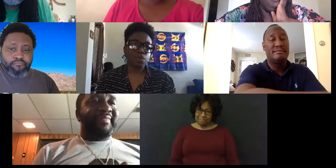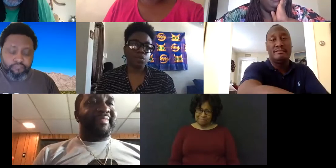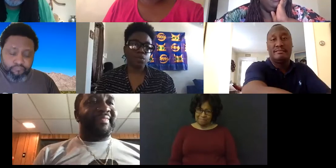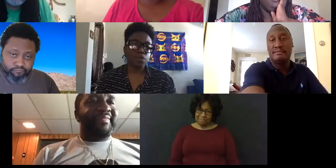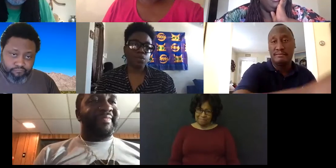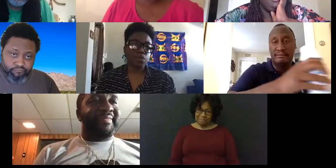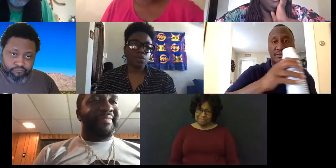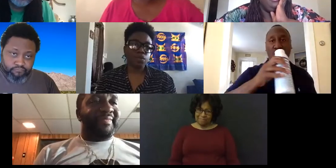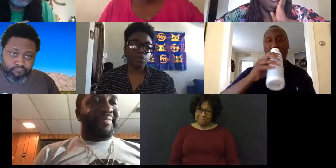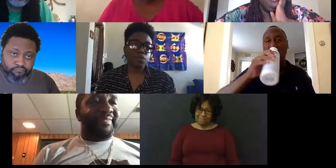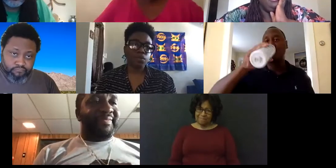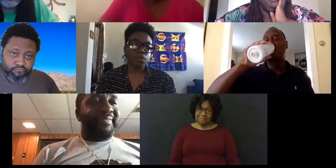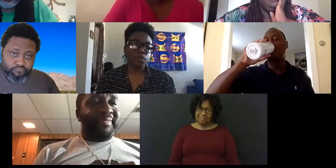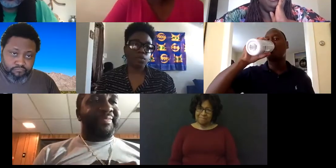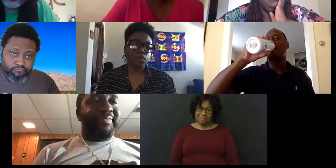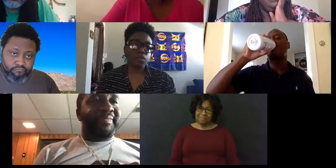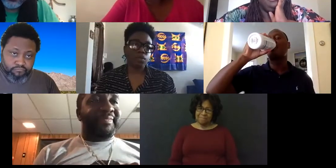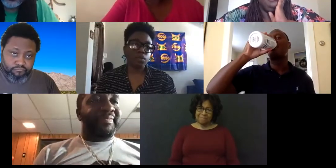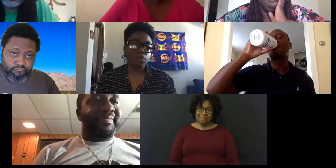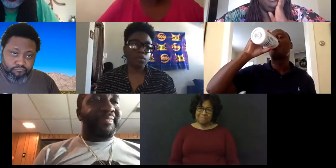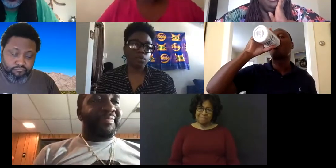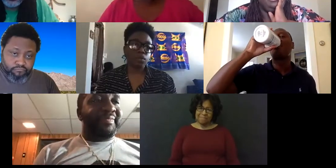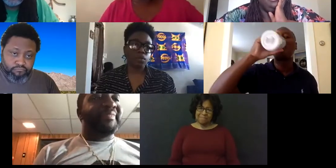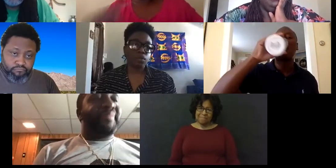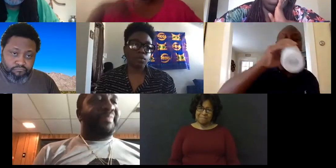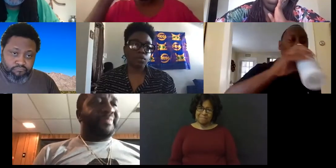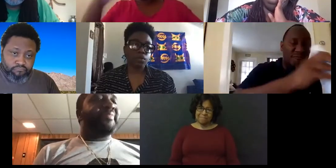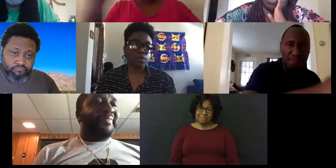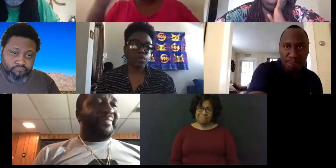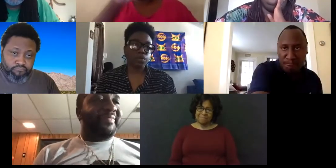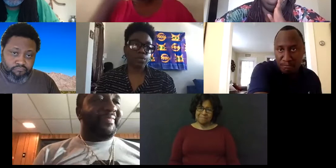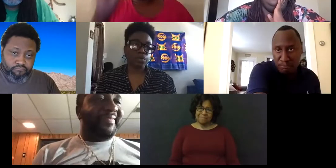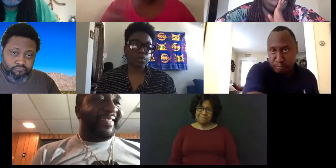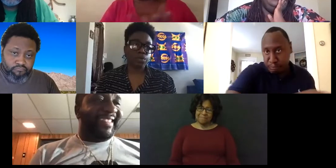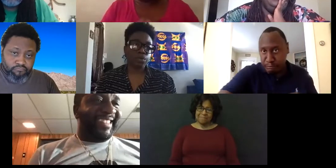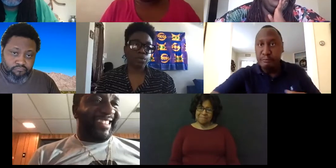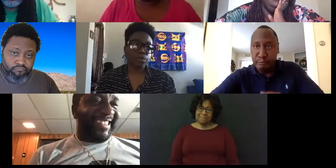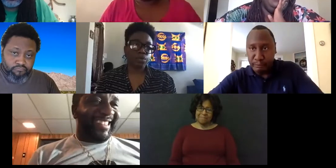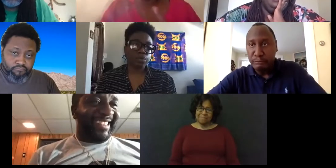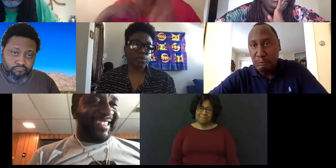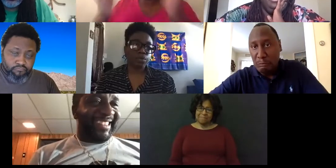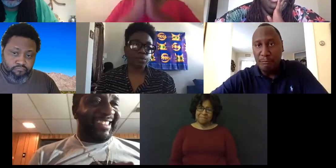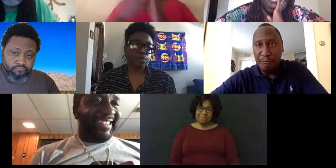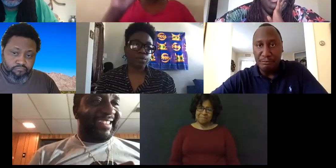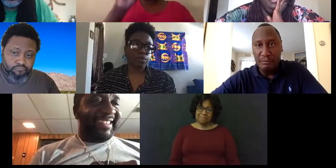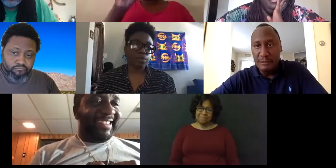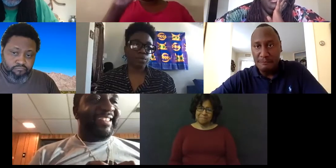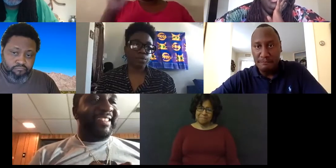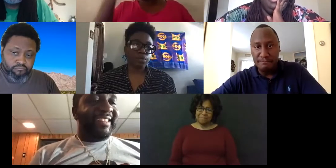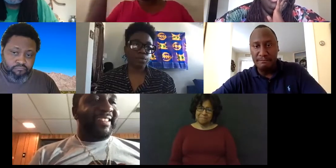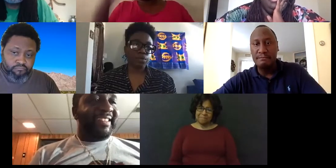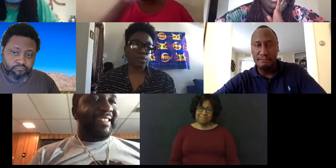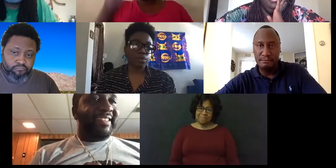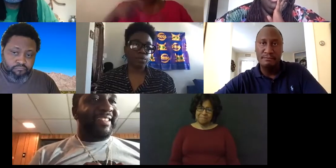Cool. I want to ask one more question, and I'm going to ask this of Imani. And the question, it was a question that we received from the audience.